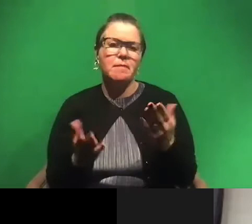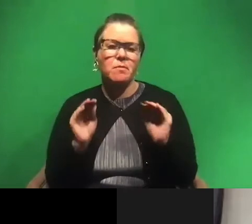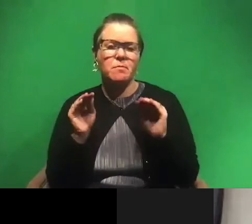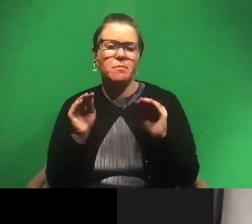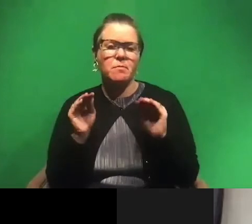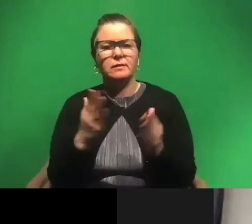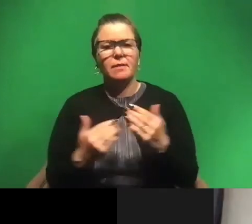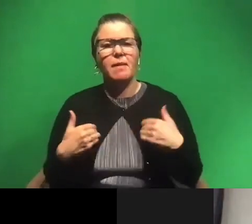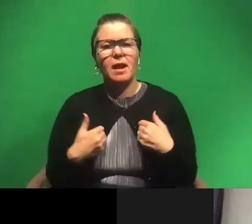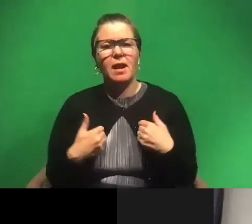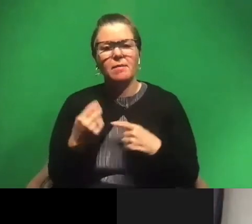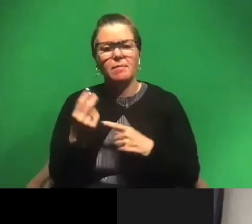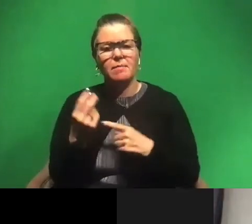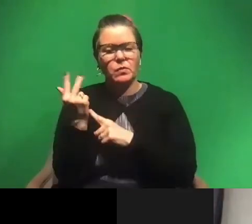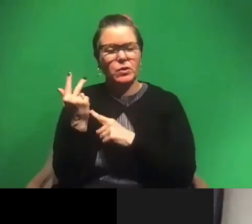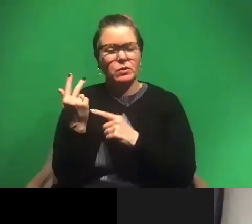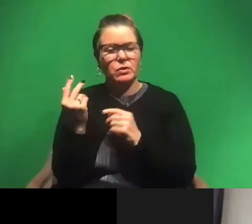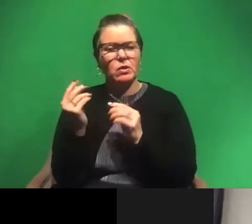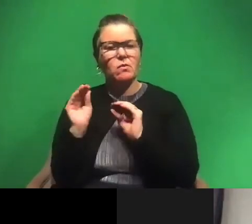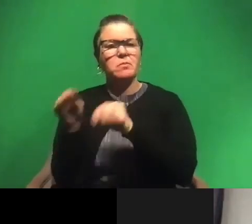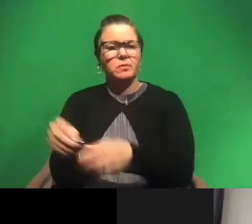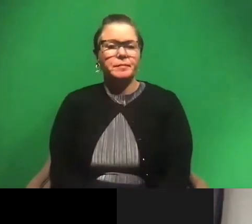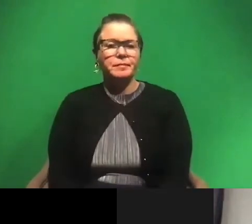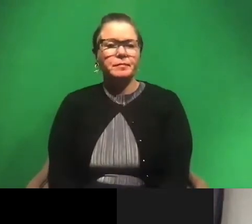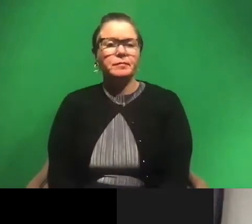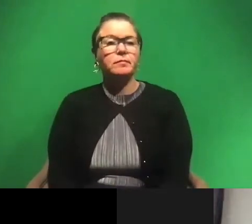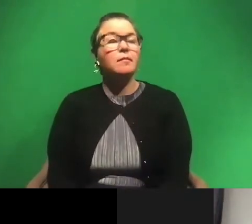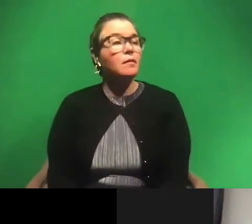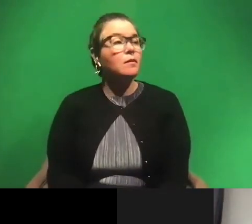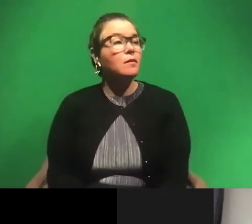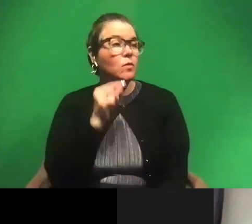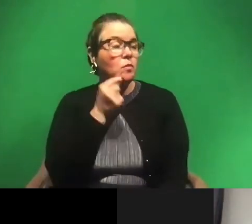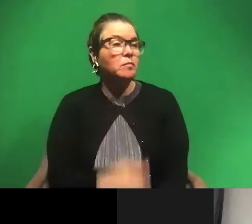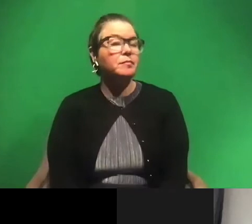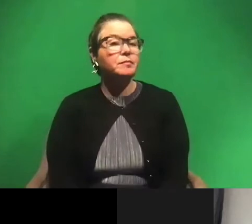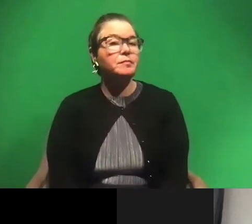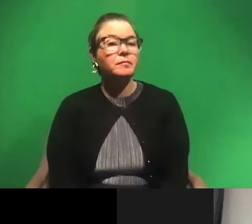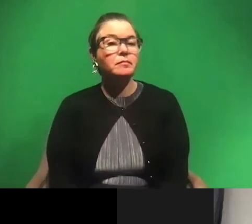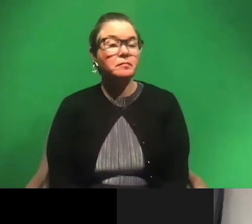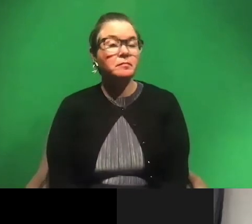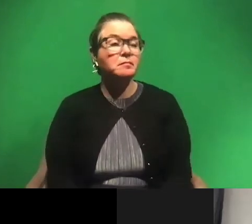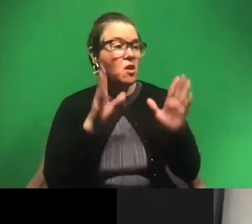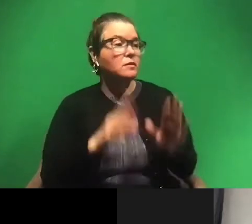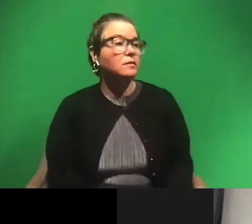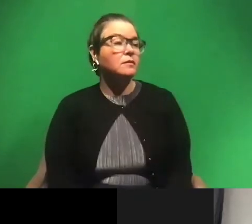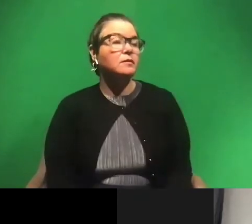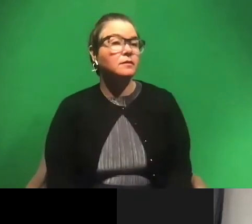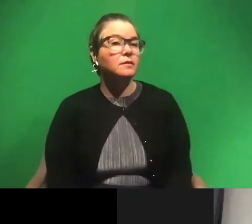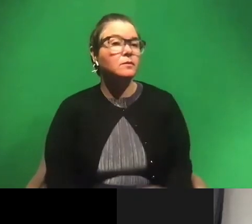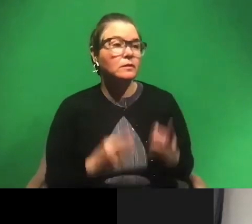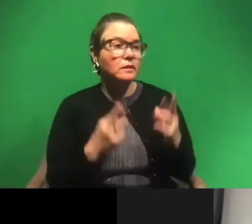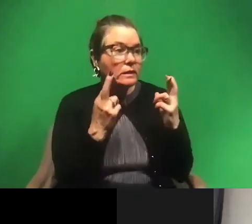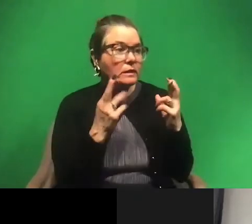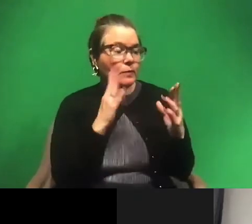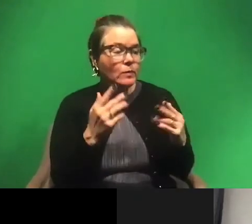animals from like 2 or 3 years ago. Cool. Hopefully. That's awesome. Crossing our fingers that they do okay. So is